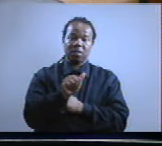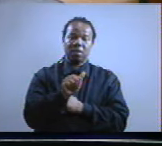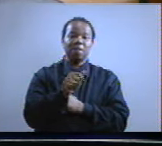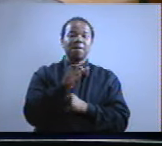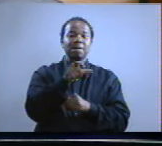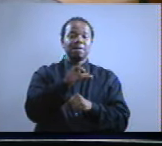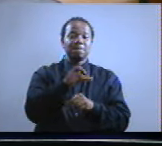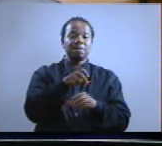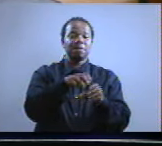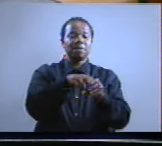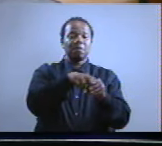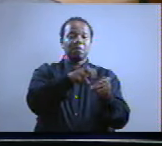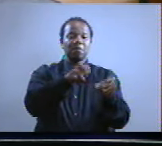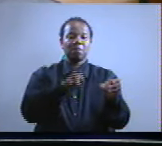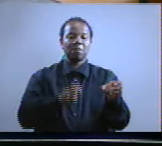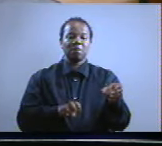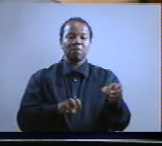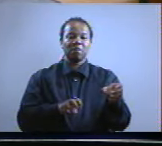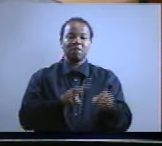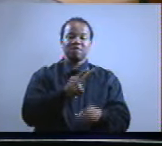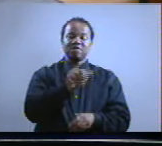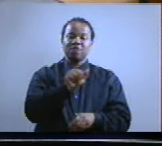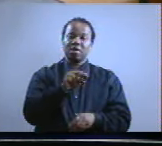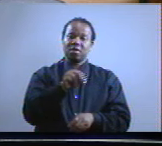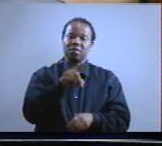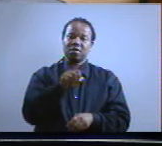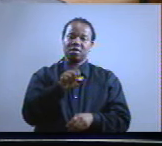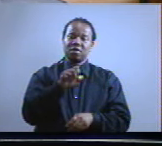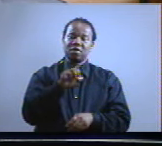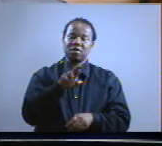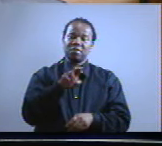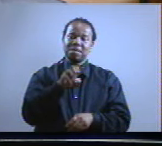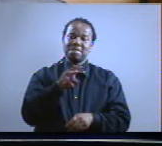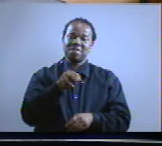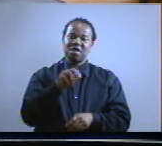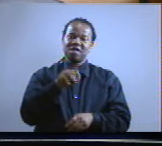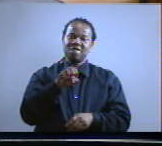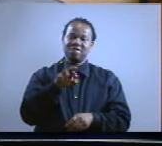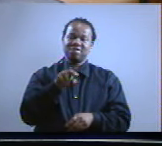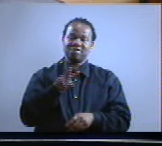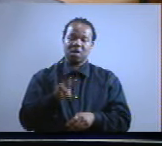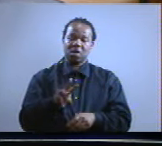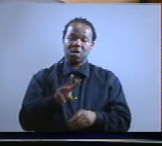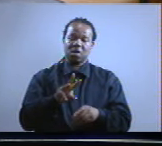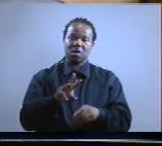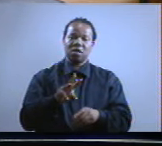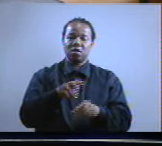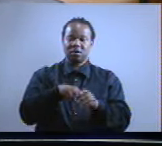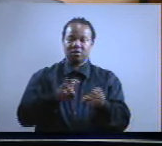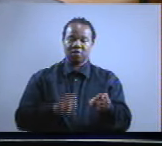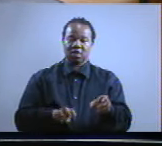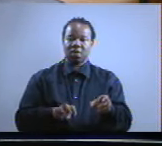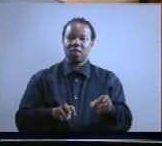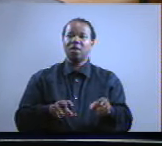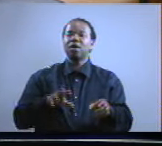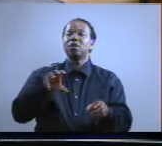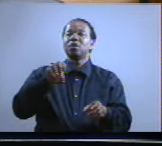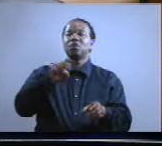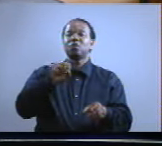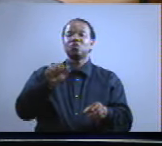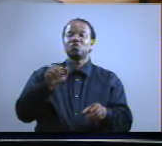of Ms. S.C. van der Merwe has been filled by the nomination of Mr. D.W.